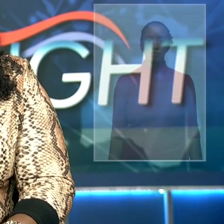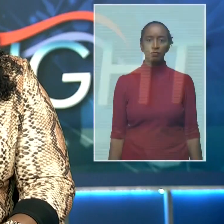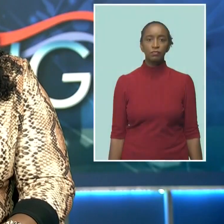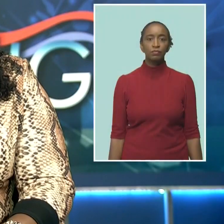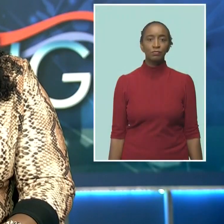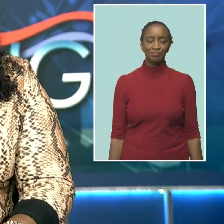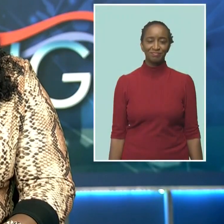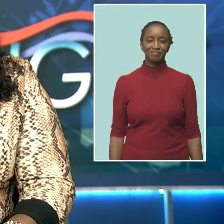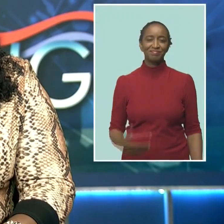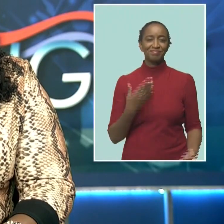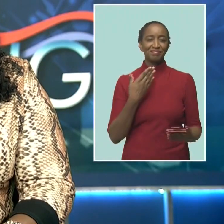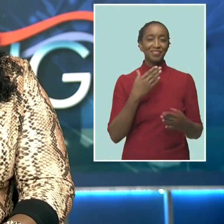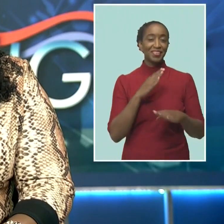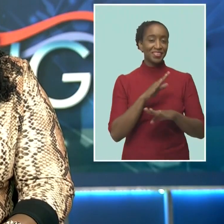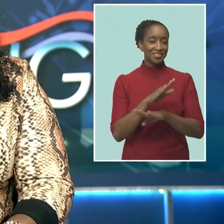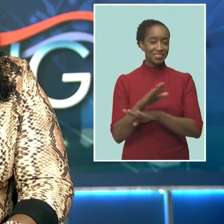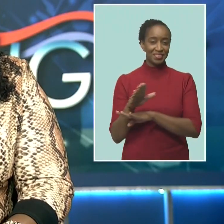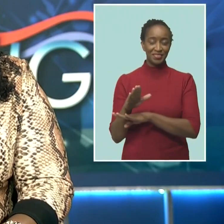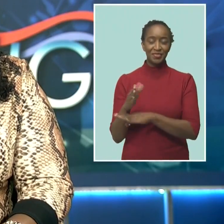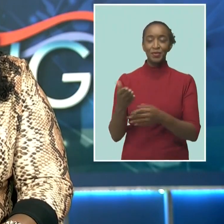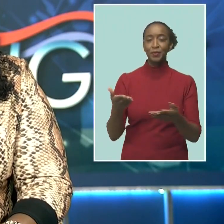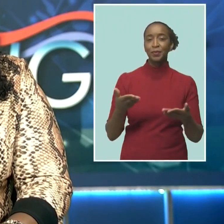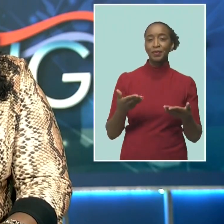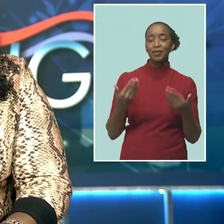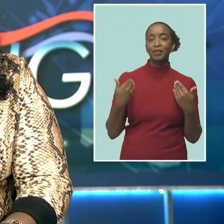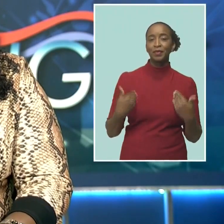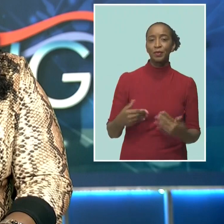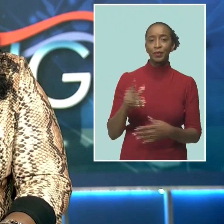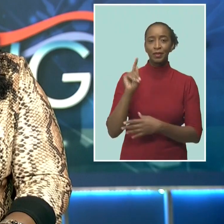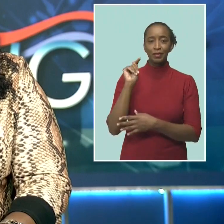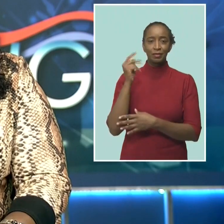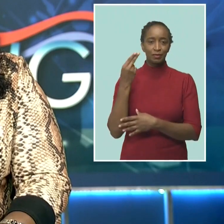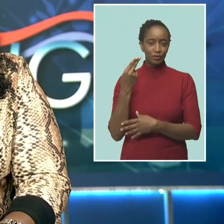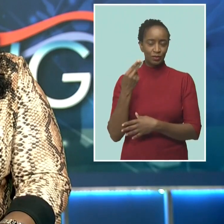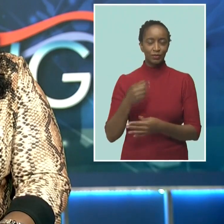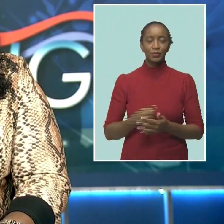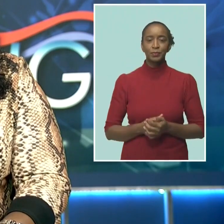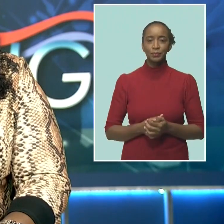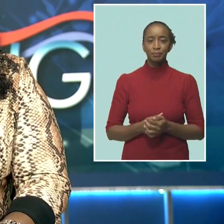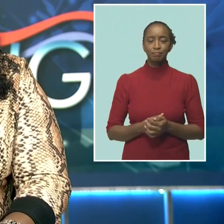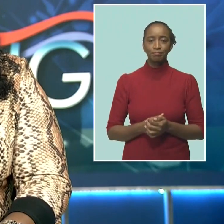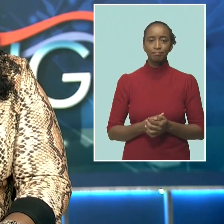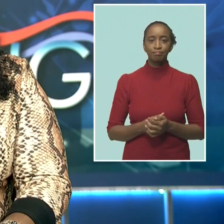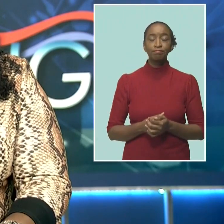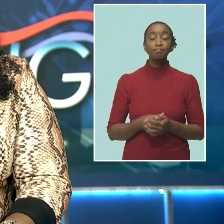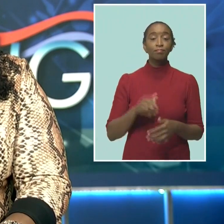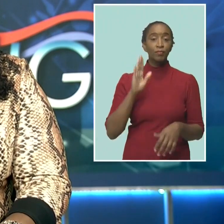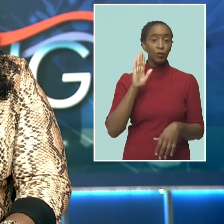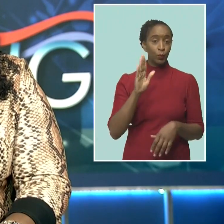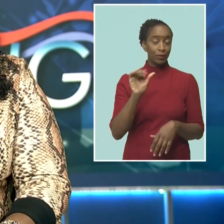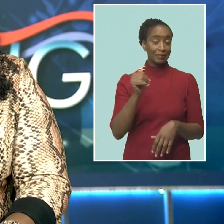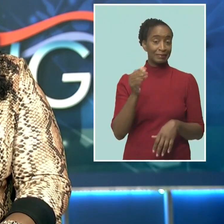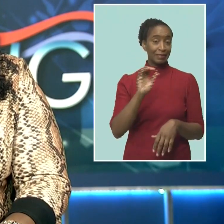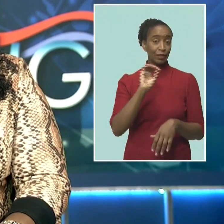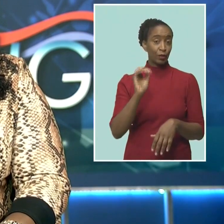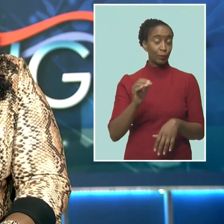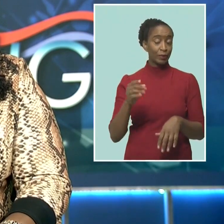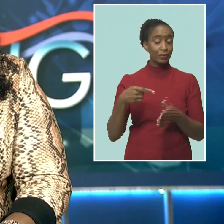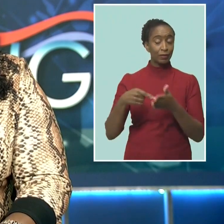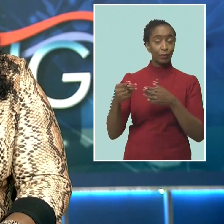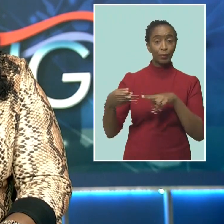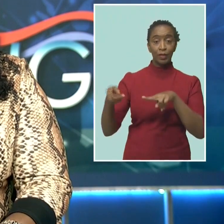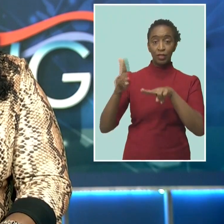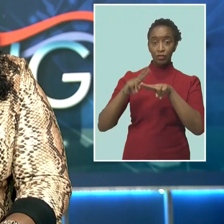Good evening and welcome. I'm Tisha Hines with the details to the news. A 10% pay increase has been given to local sugar